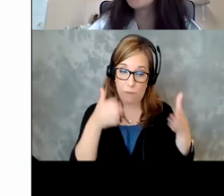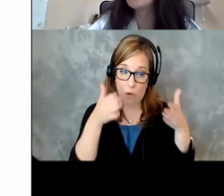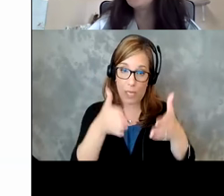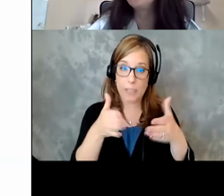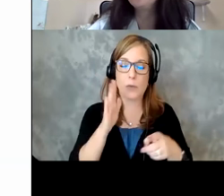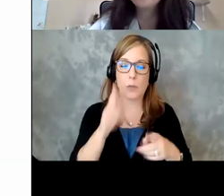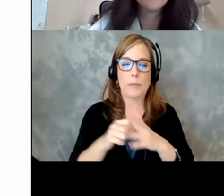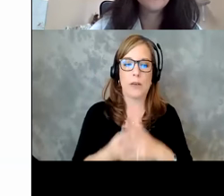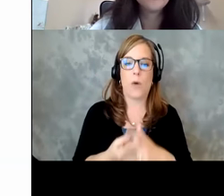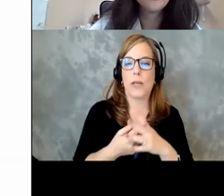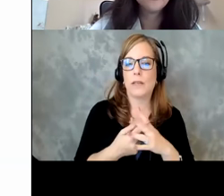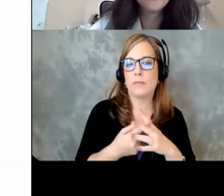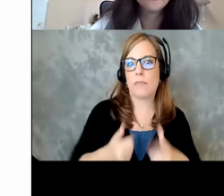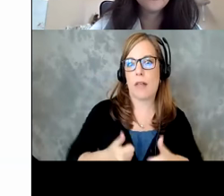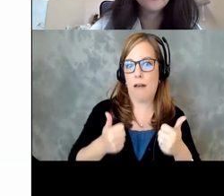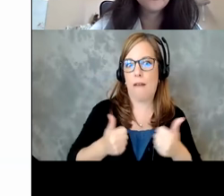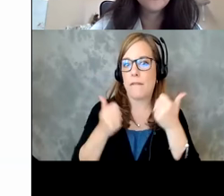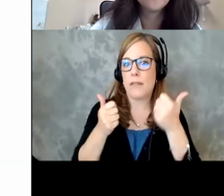and we're working through those.